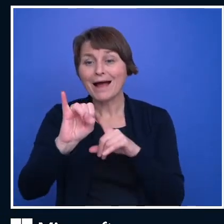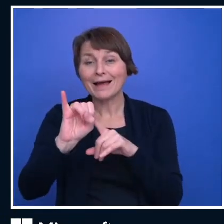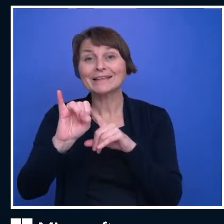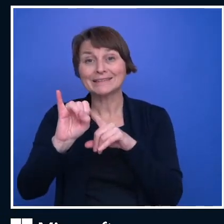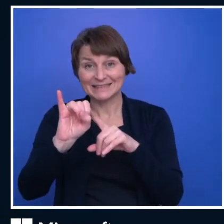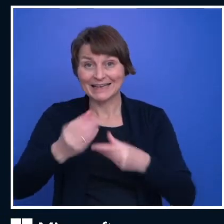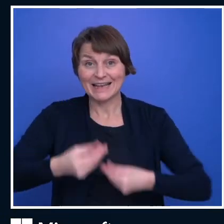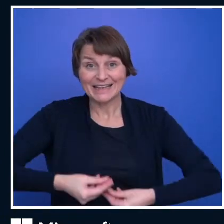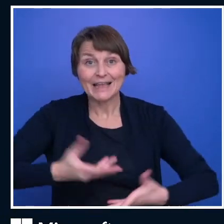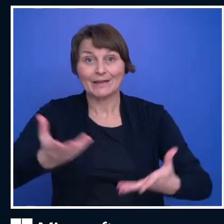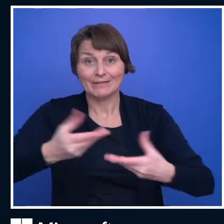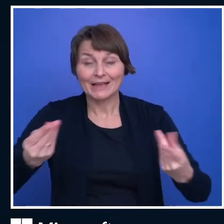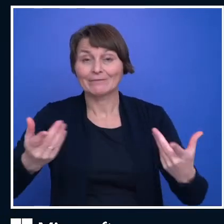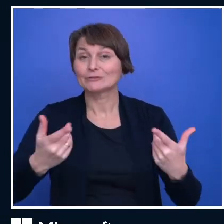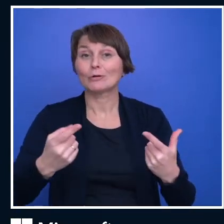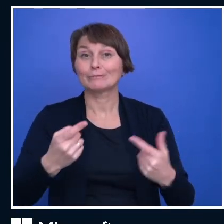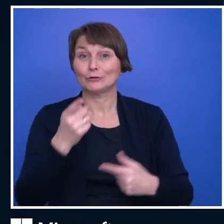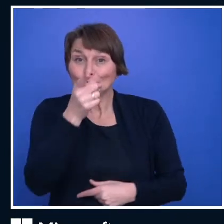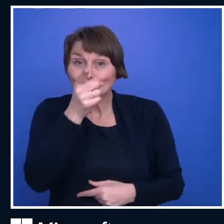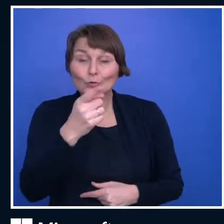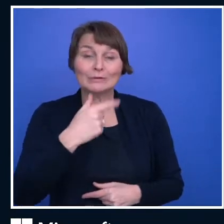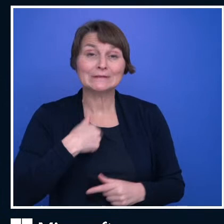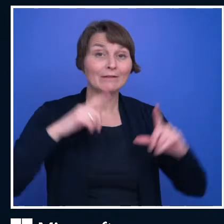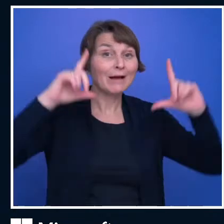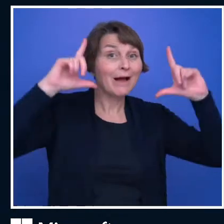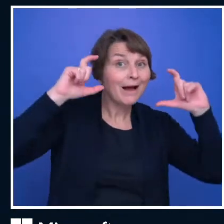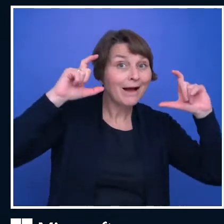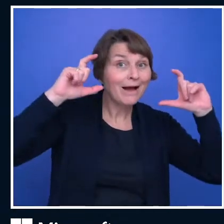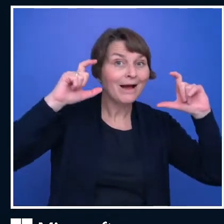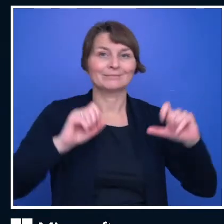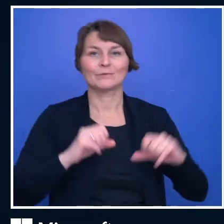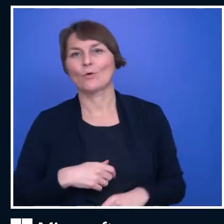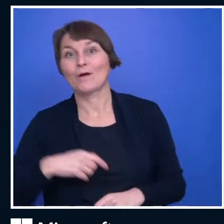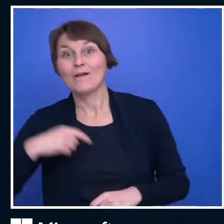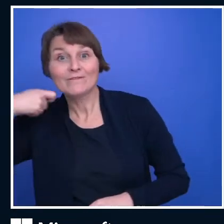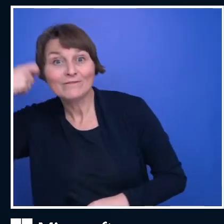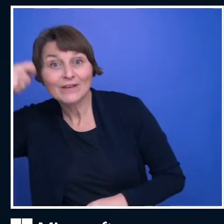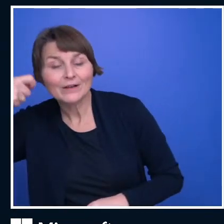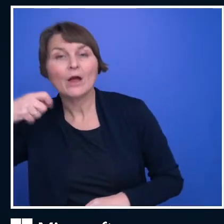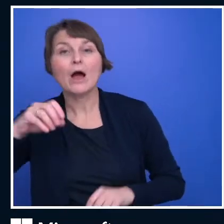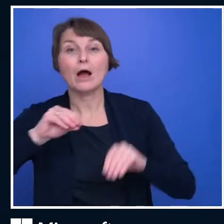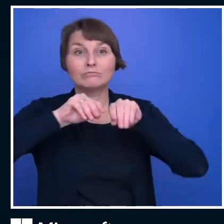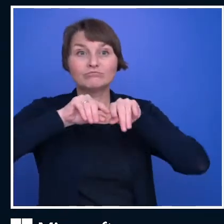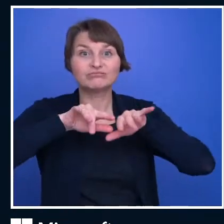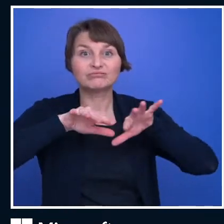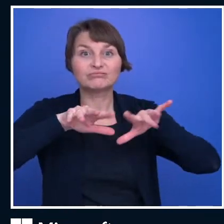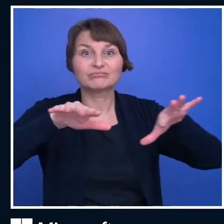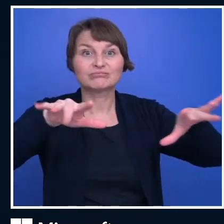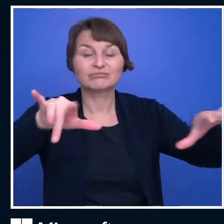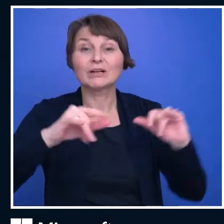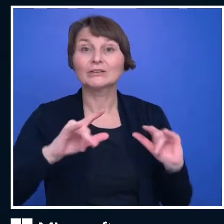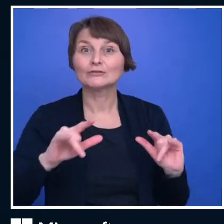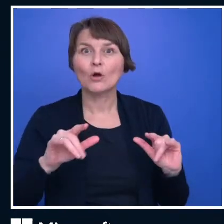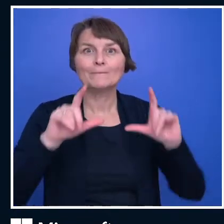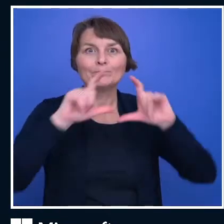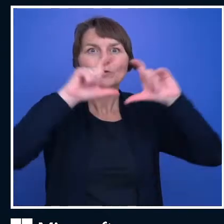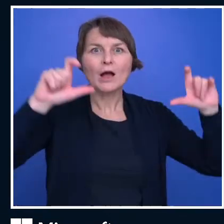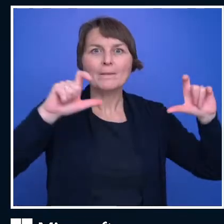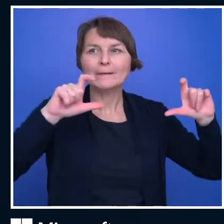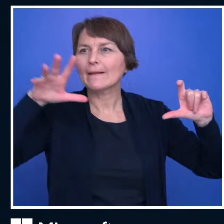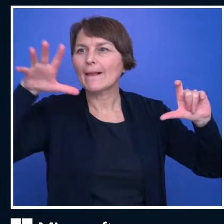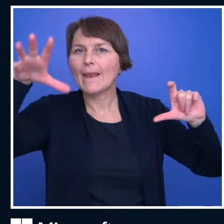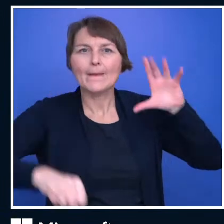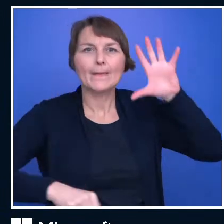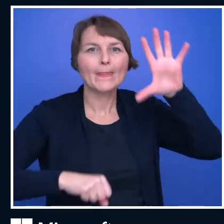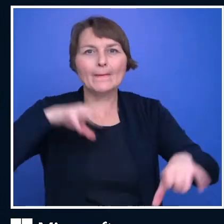or shared. And so companies are mining these photos and selling them. So they are selling